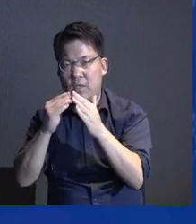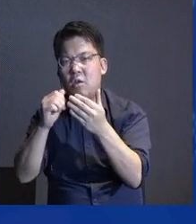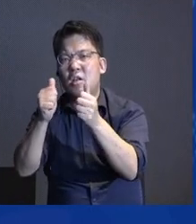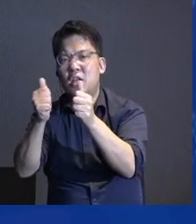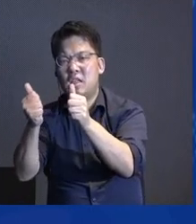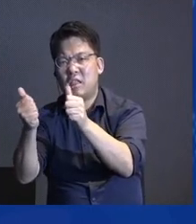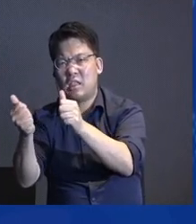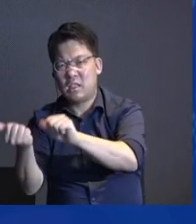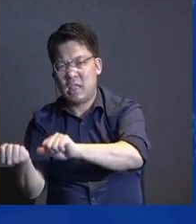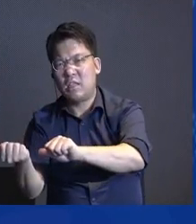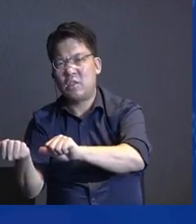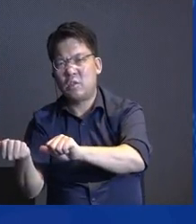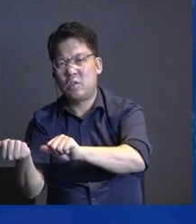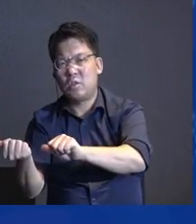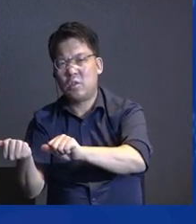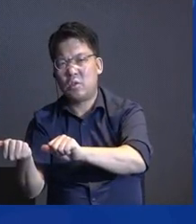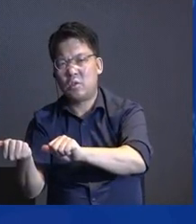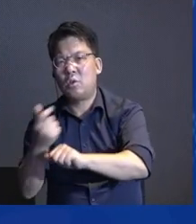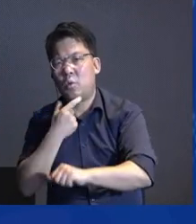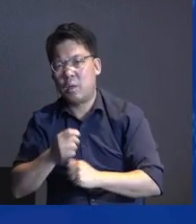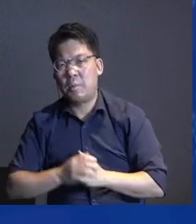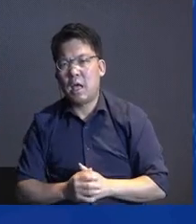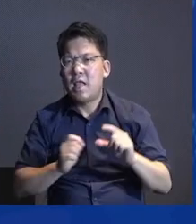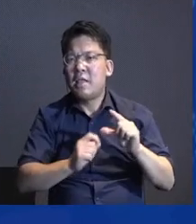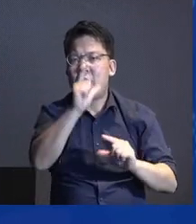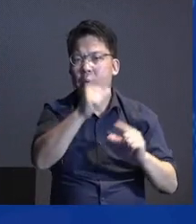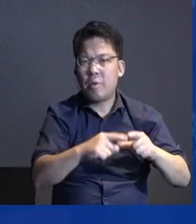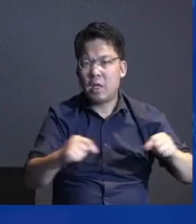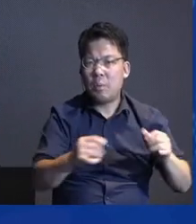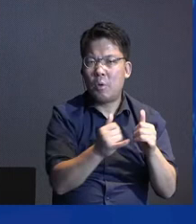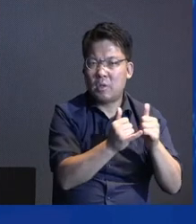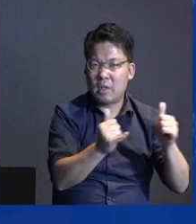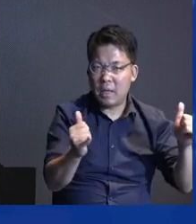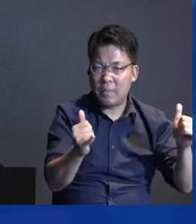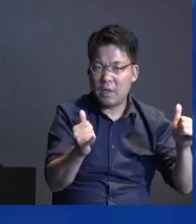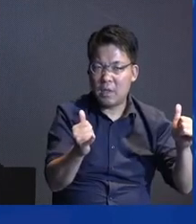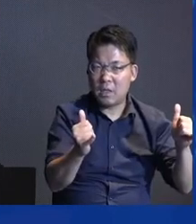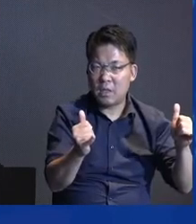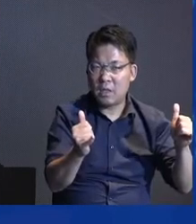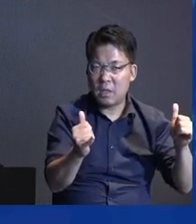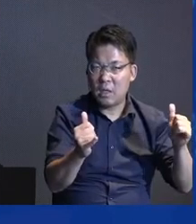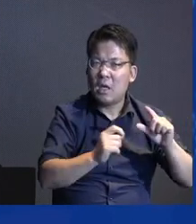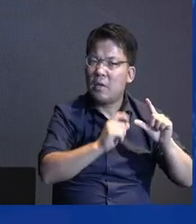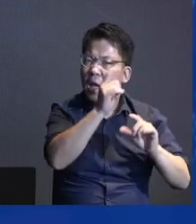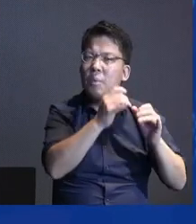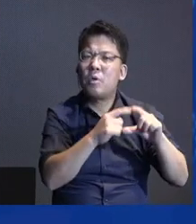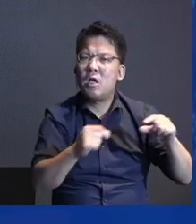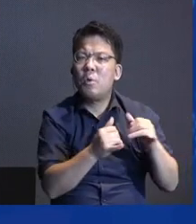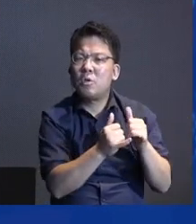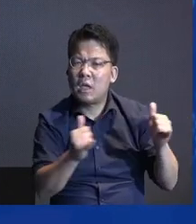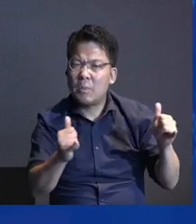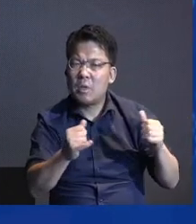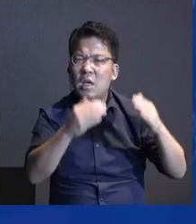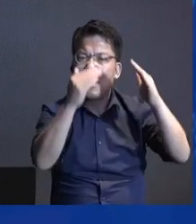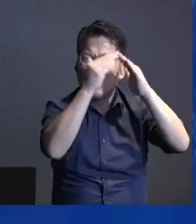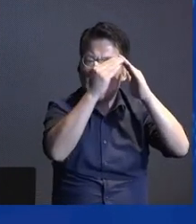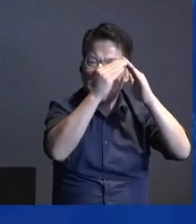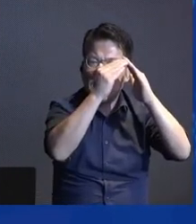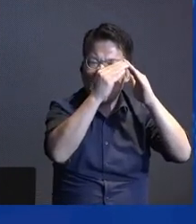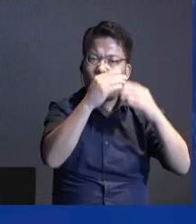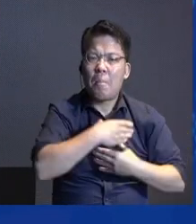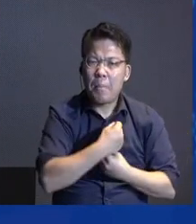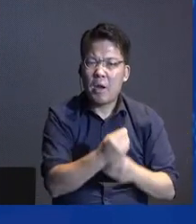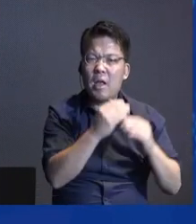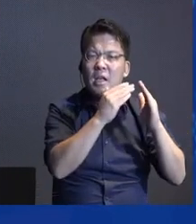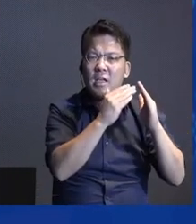terminal care was provided to four people, and all four died at home. 100% of the